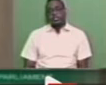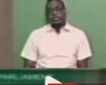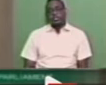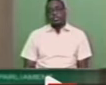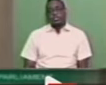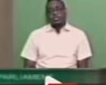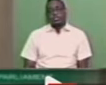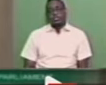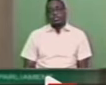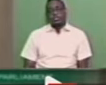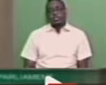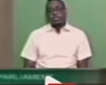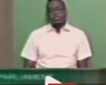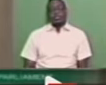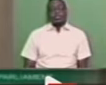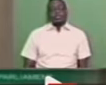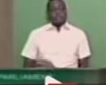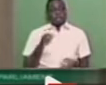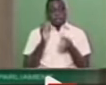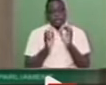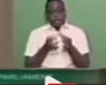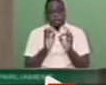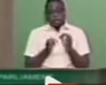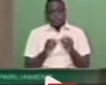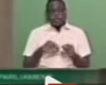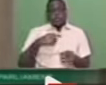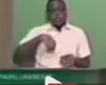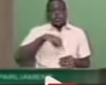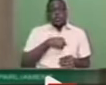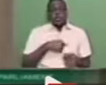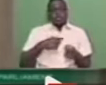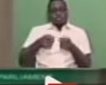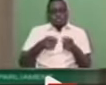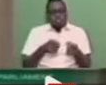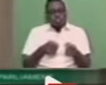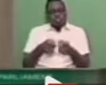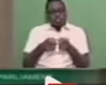our economy during these past 5 difficult years.